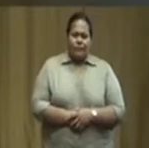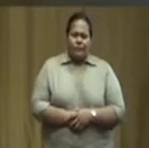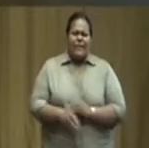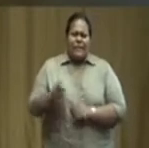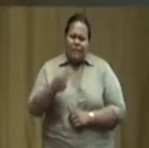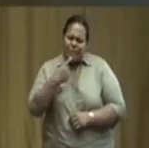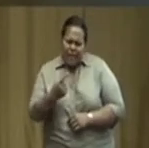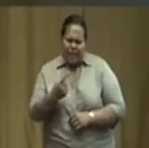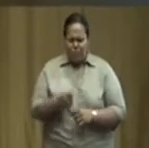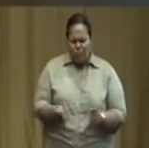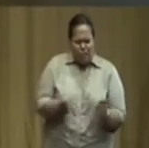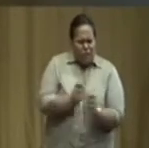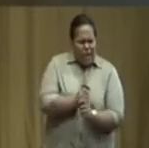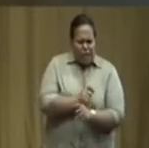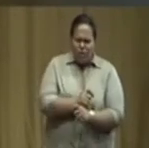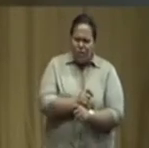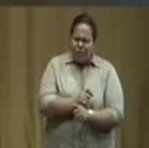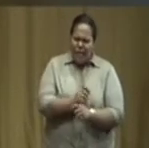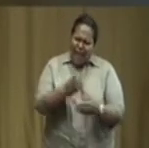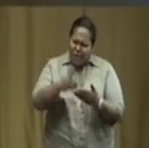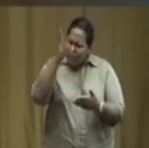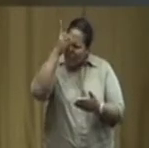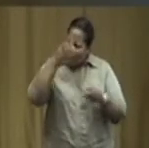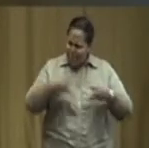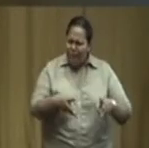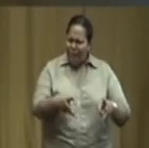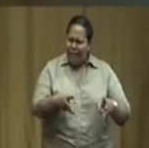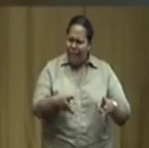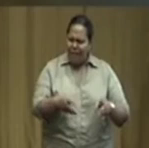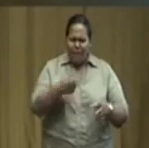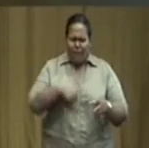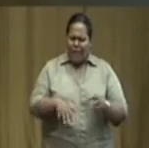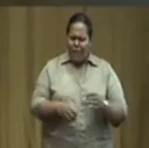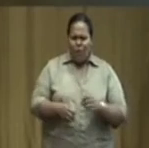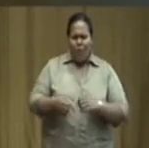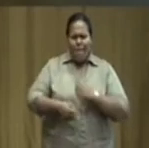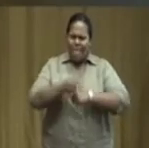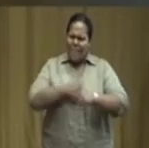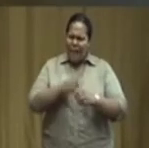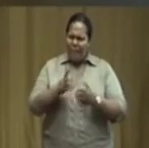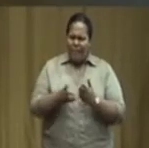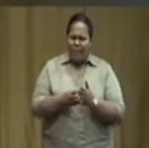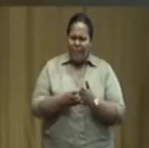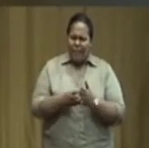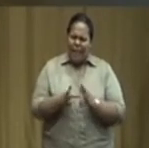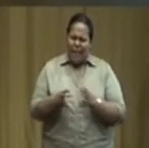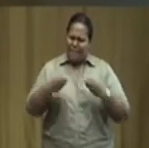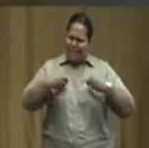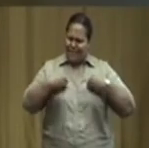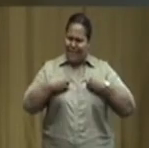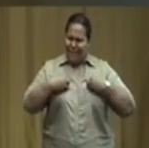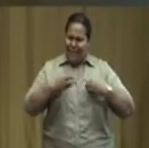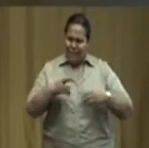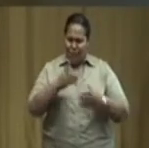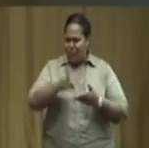transform the very nature of education, democratizing education and making it available for all. Now,